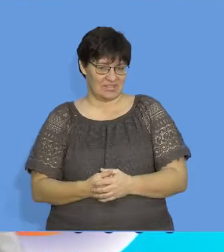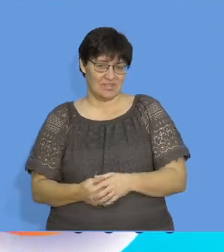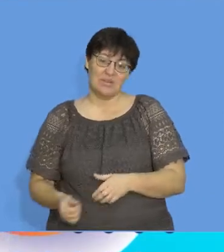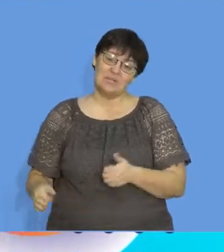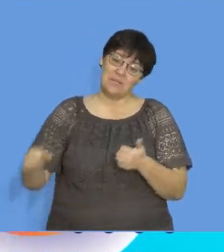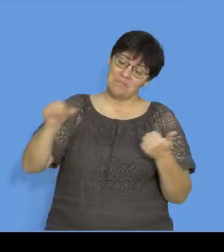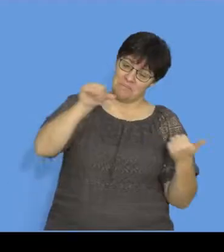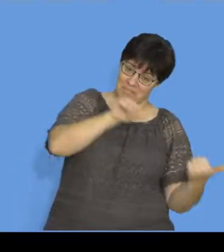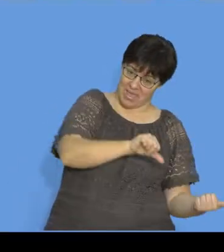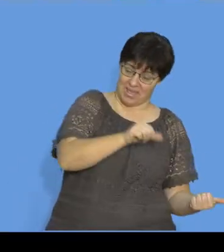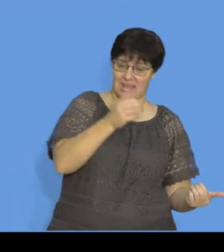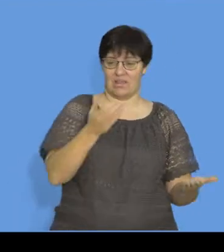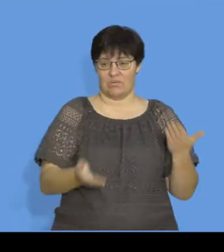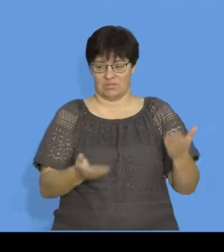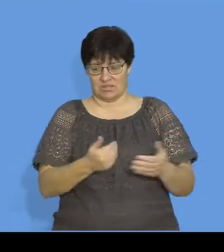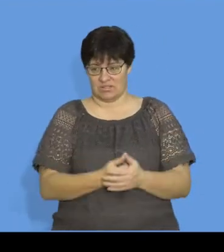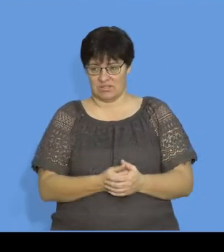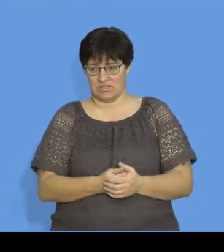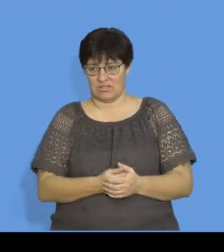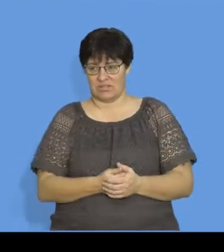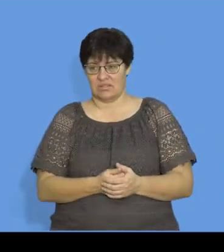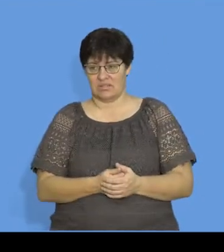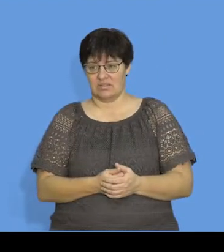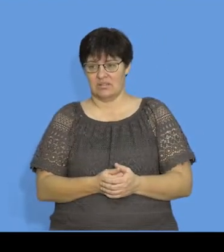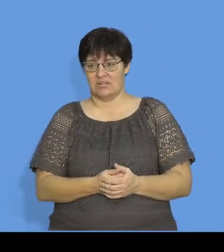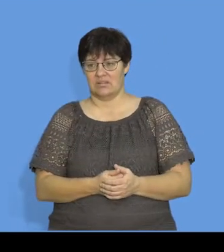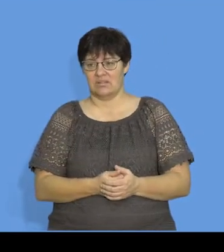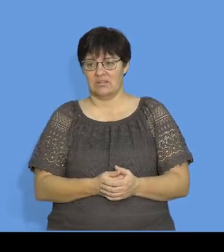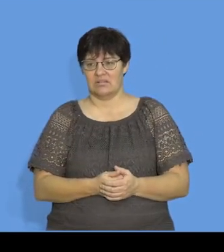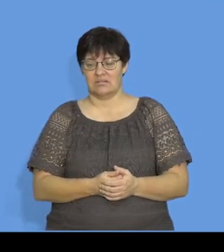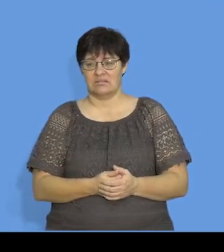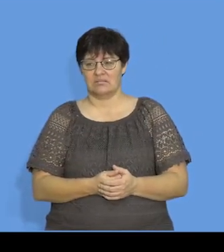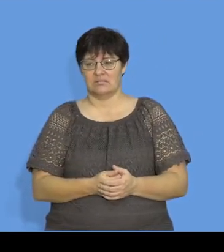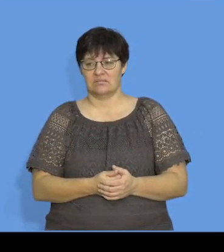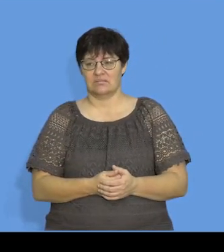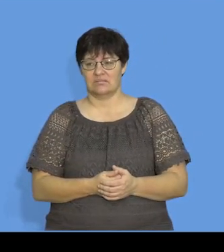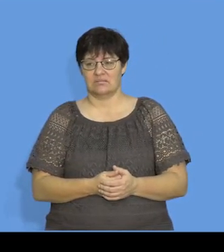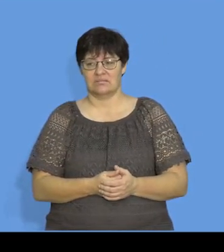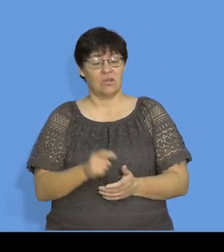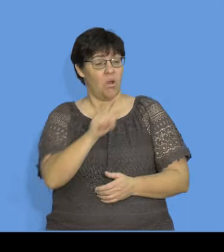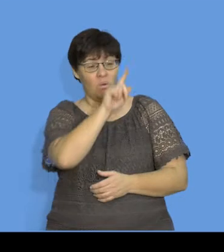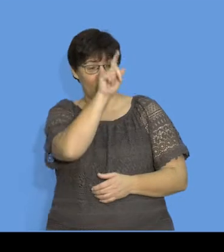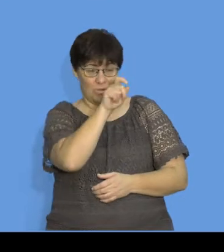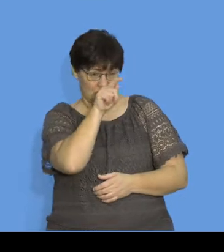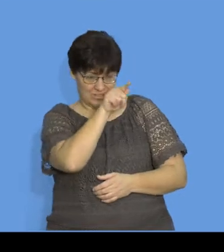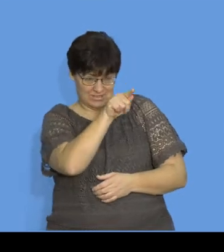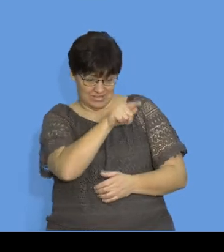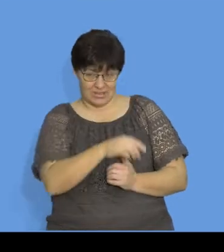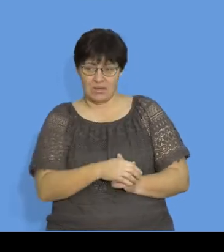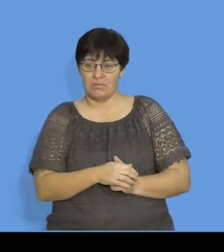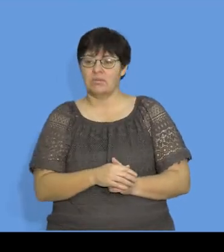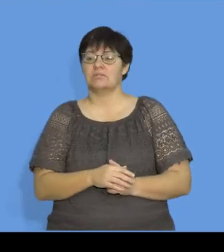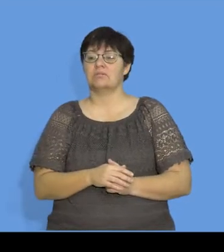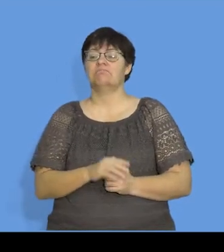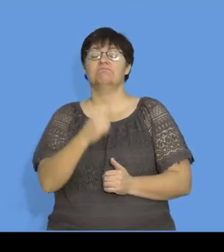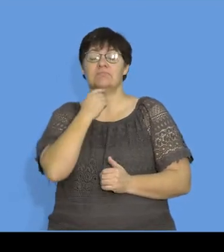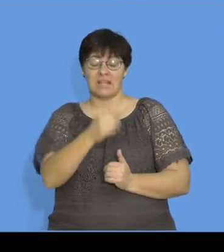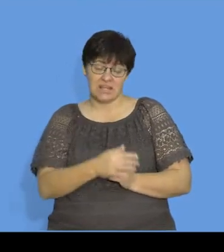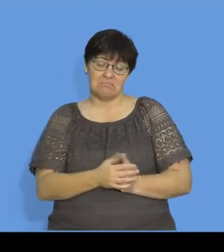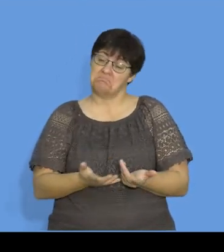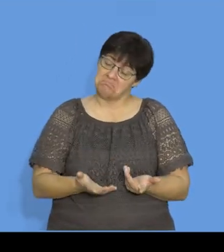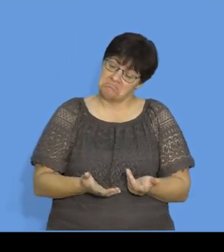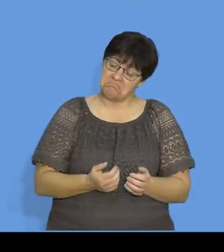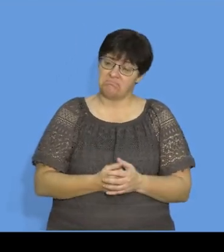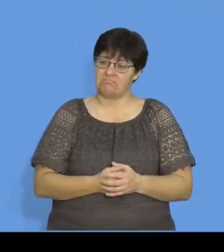my equation, and what I'm going to do here is, instead of putting a question mark there, I'm going to say,